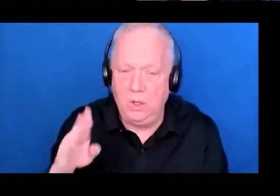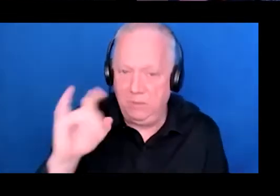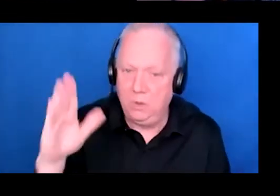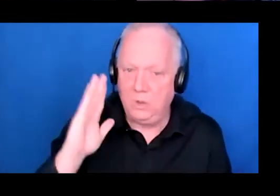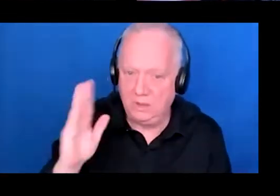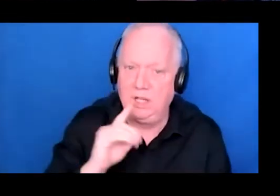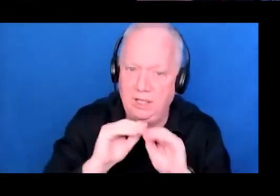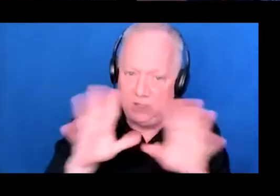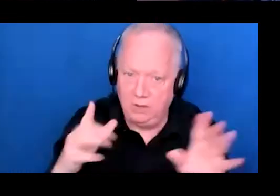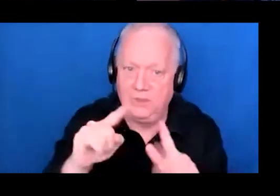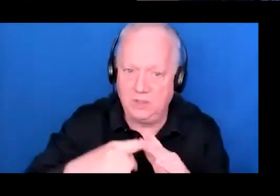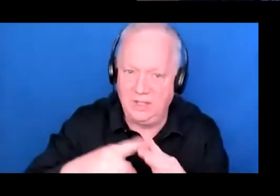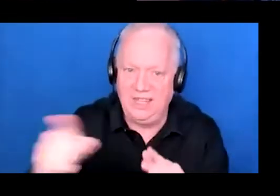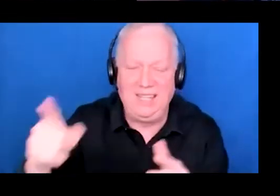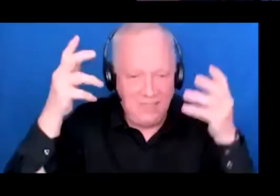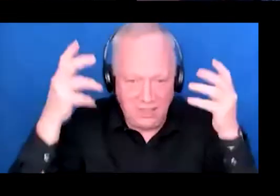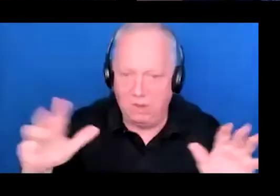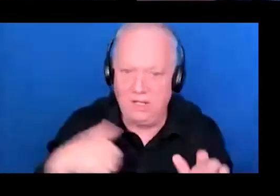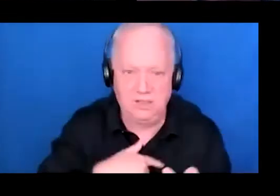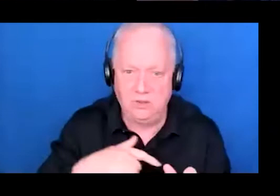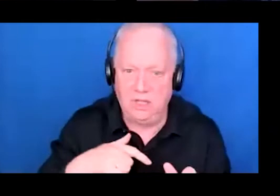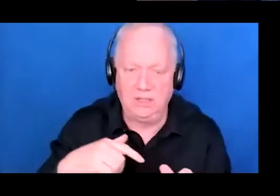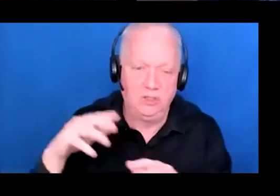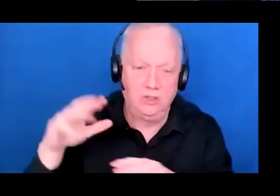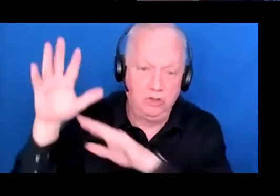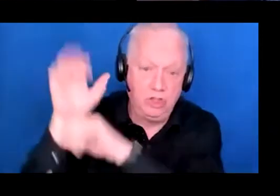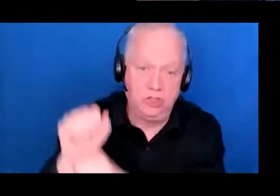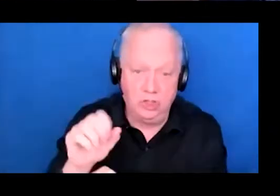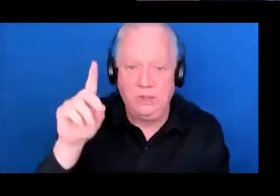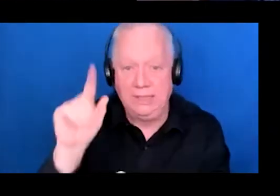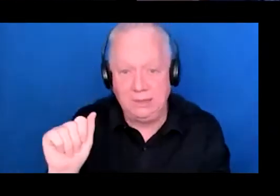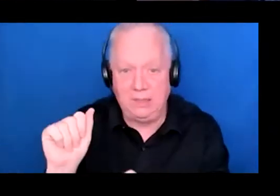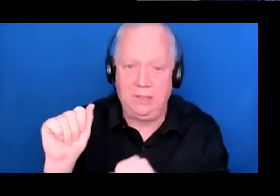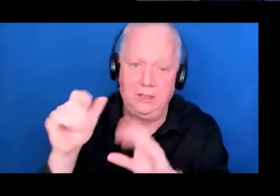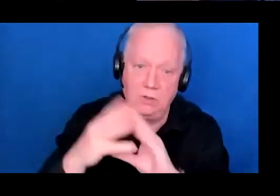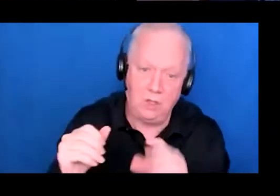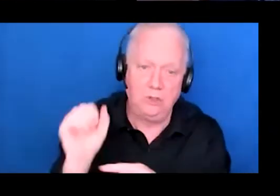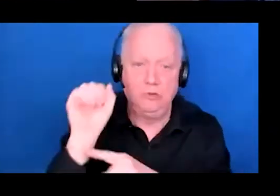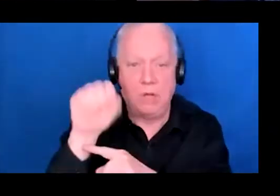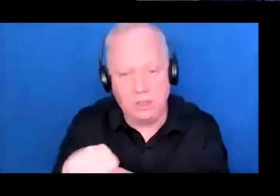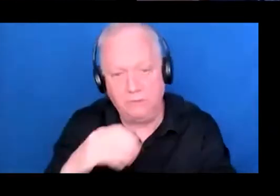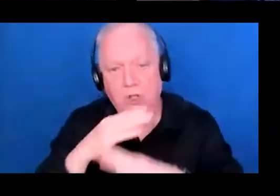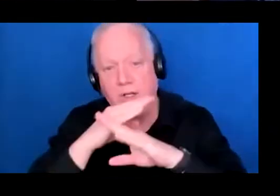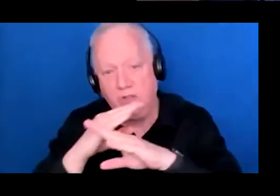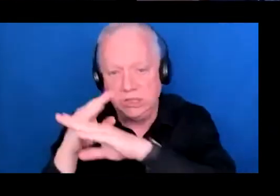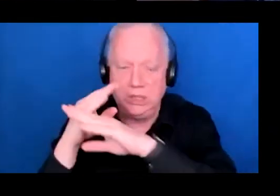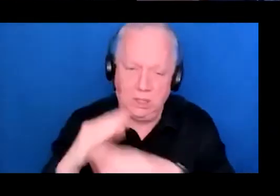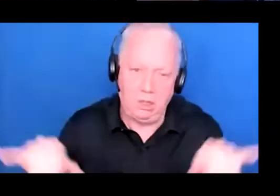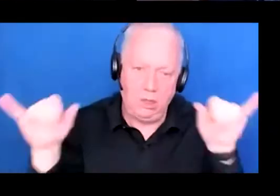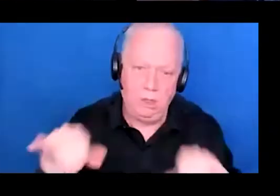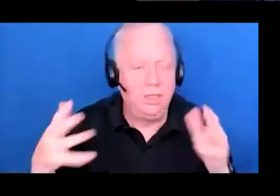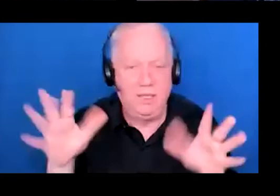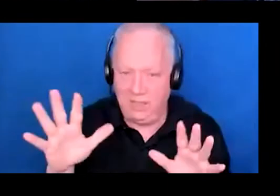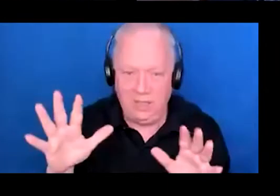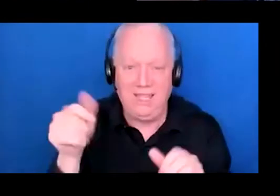very clear from the start that he didn't want us to take the traditional disability narrative of triumph over adversity. You know, so at the beginning,